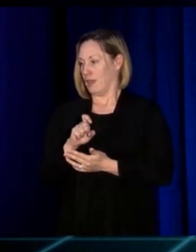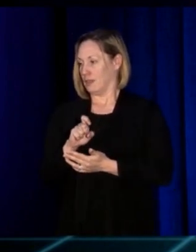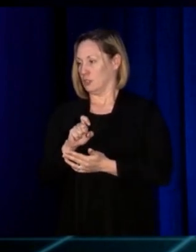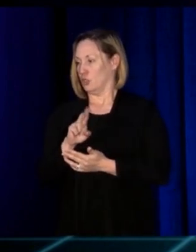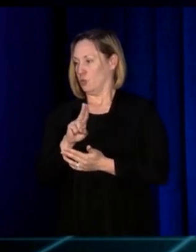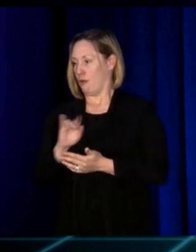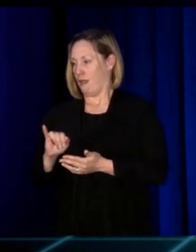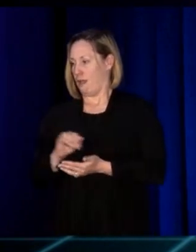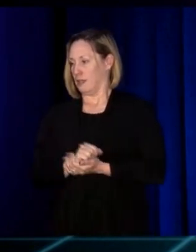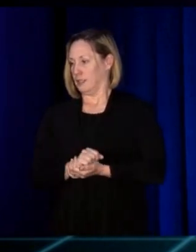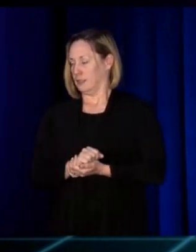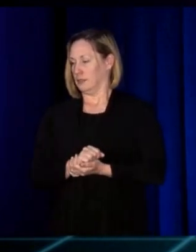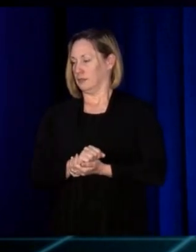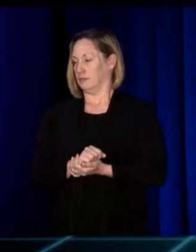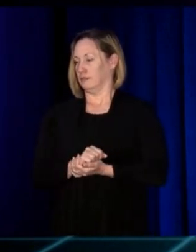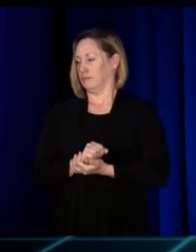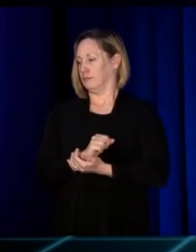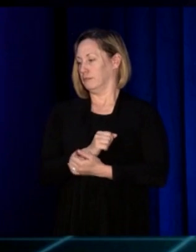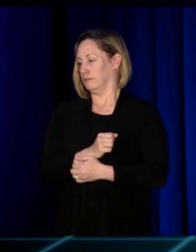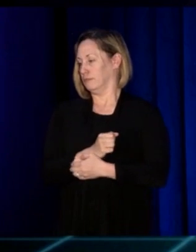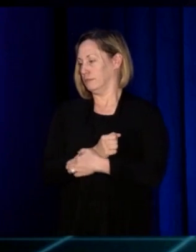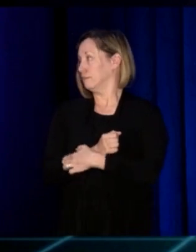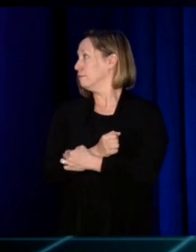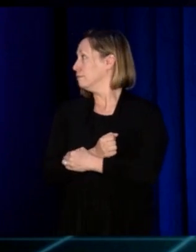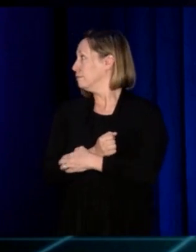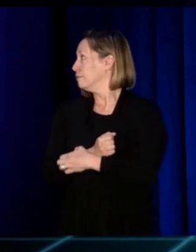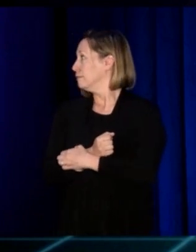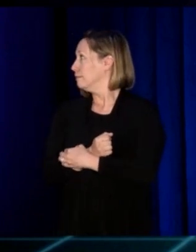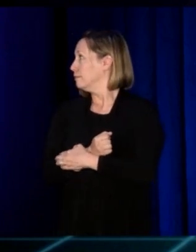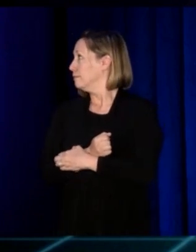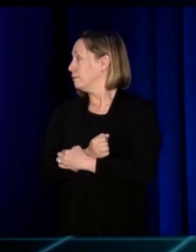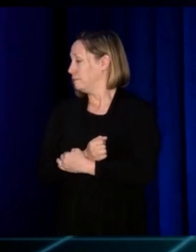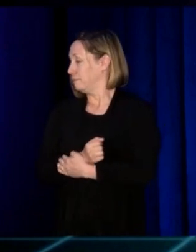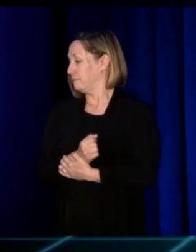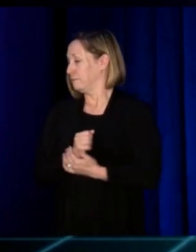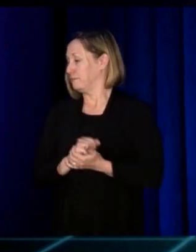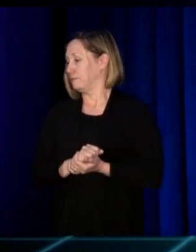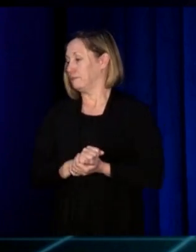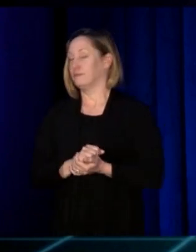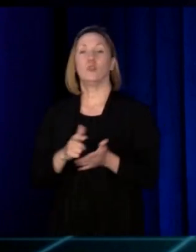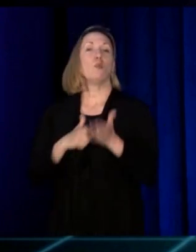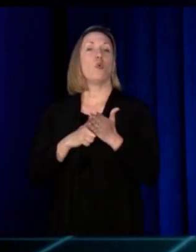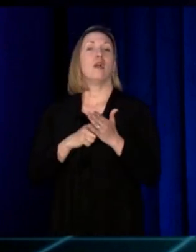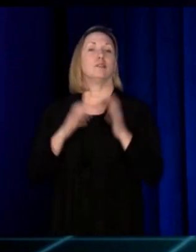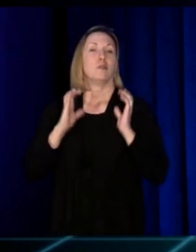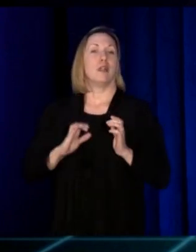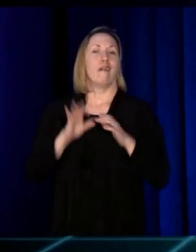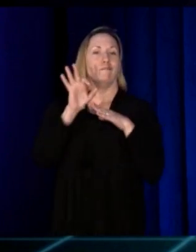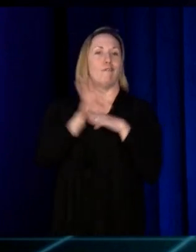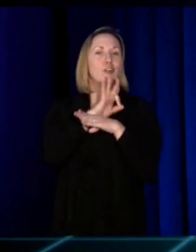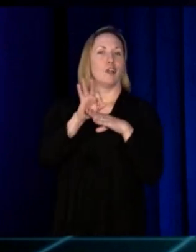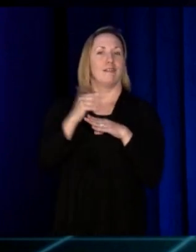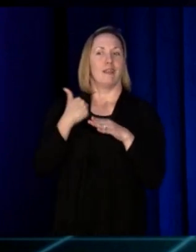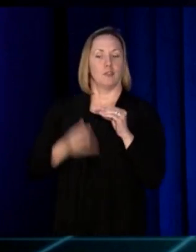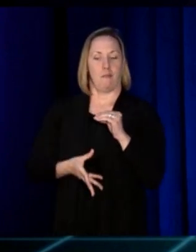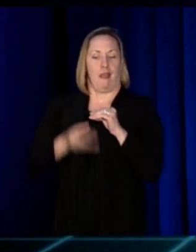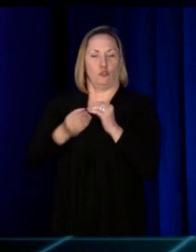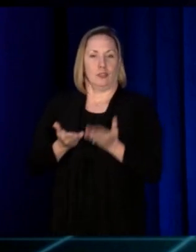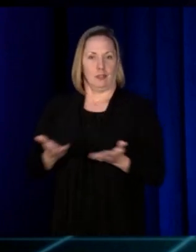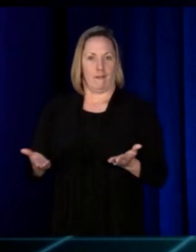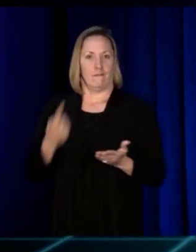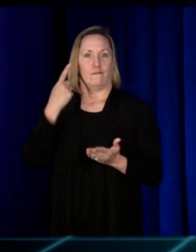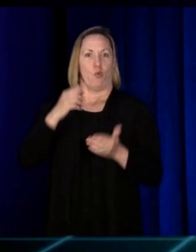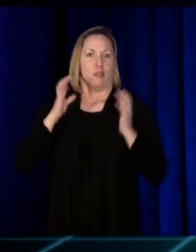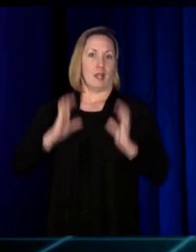form here. But that requires some client functionality, and they have some extra stuff here for the